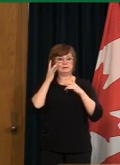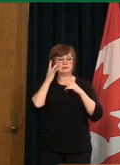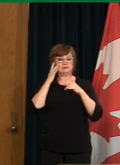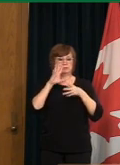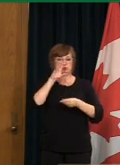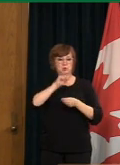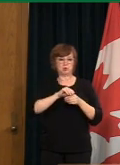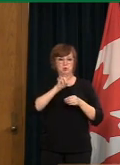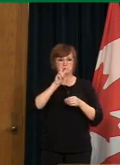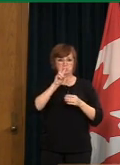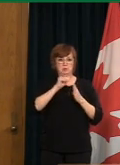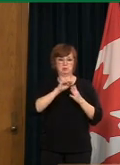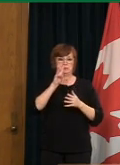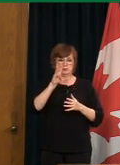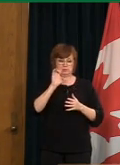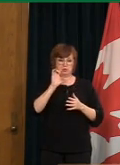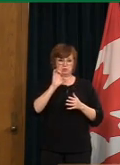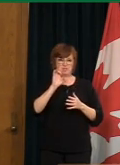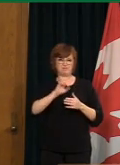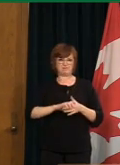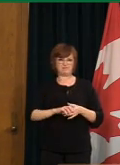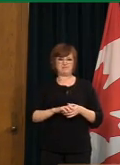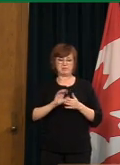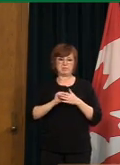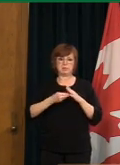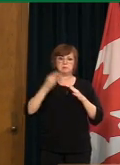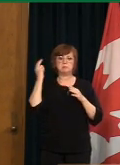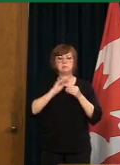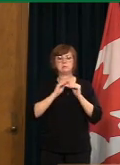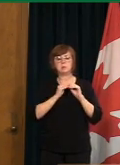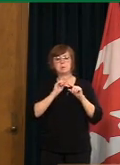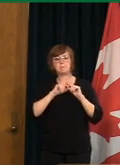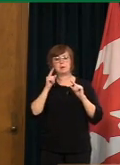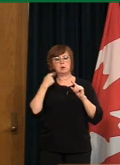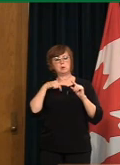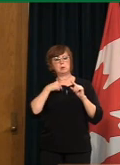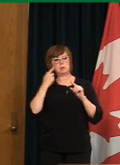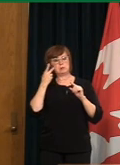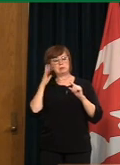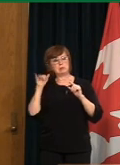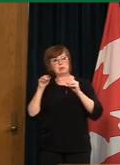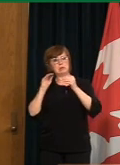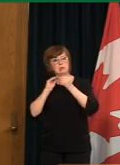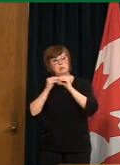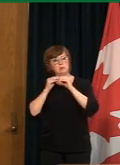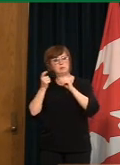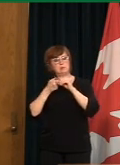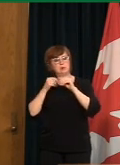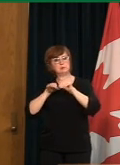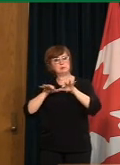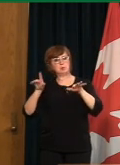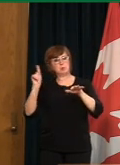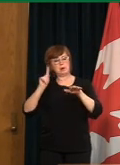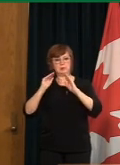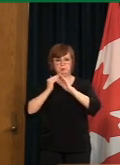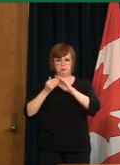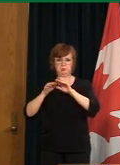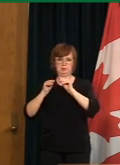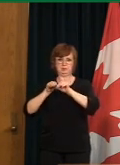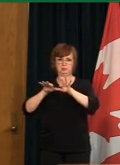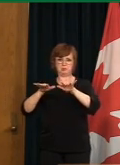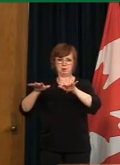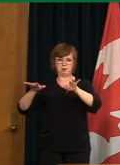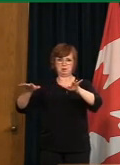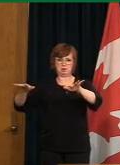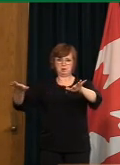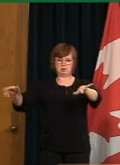2,600. And again, that's something that shows the transmission risk in the community and why we then have to slow things down and spread